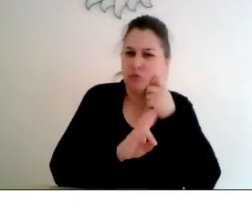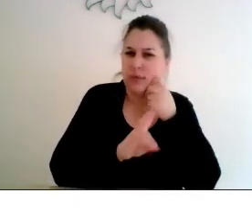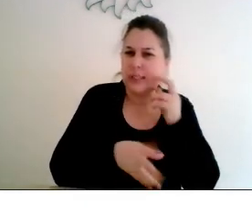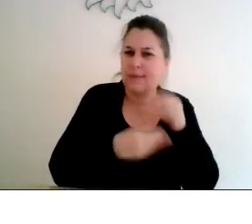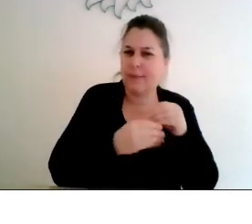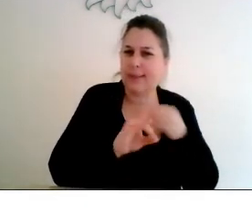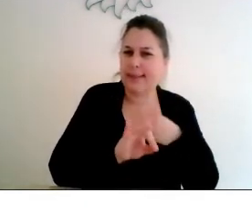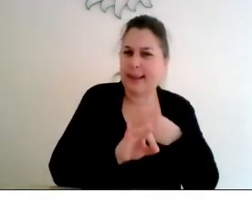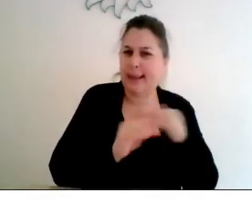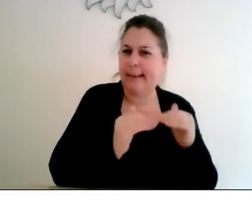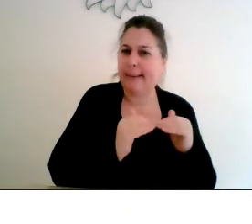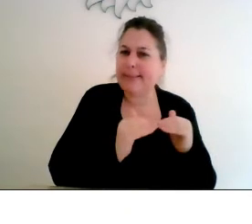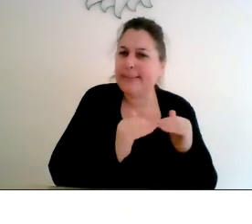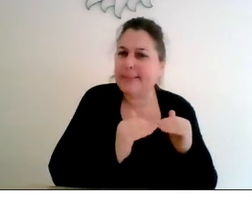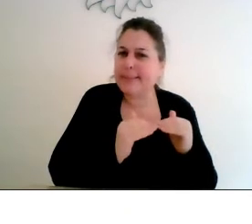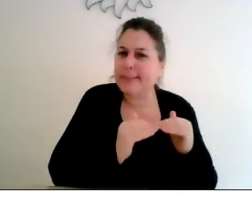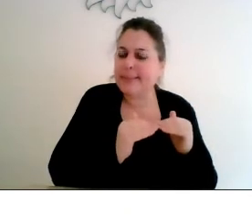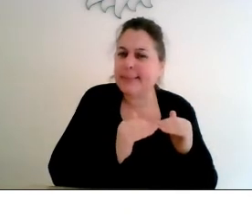us?